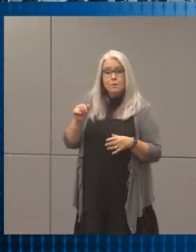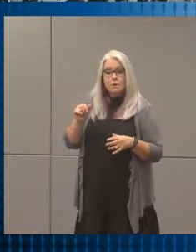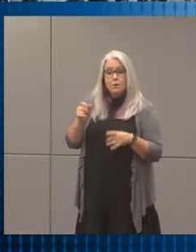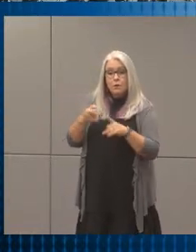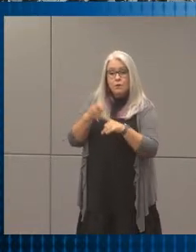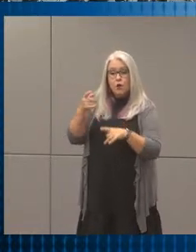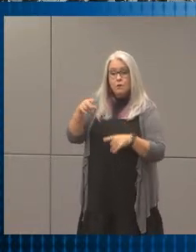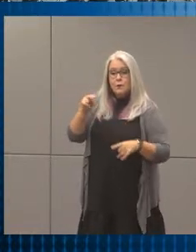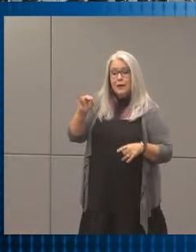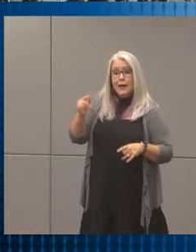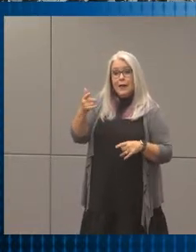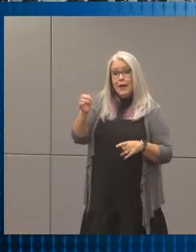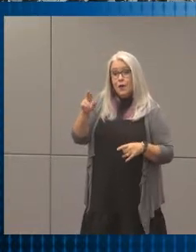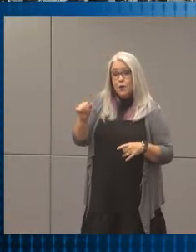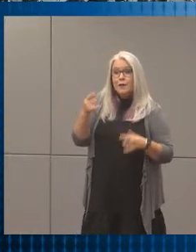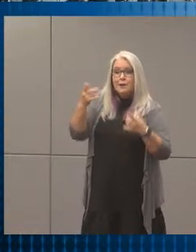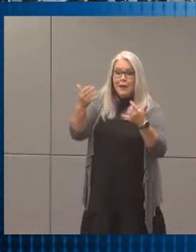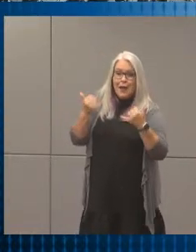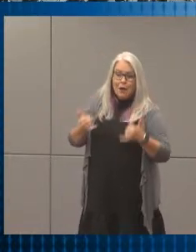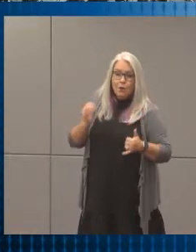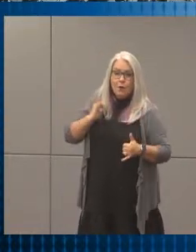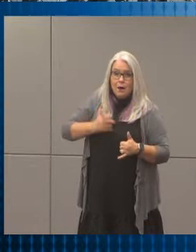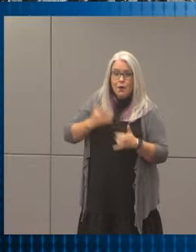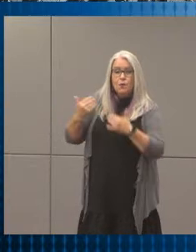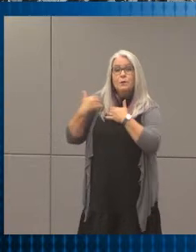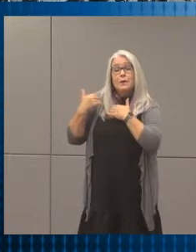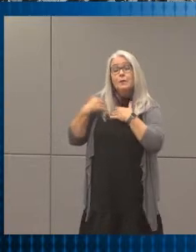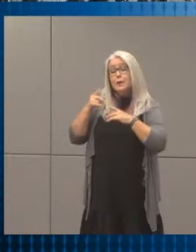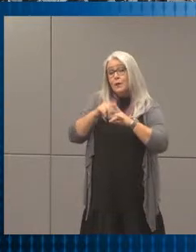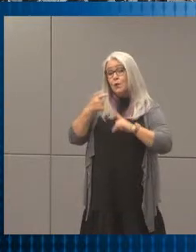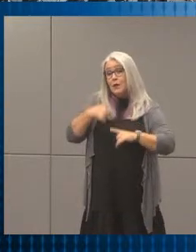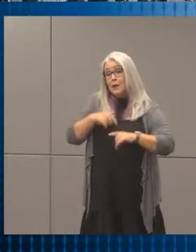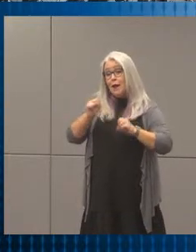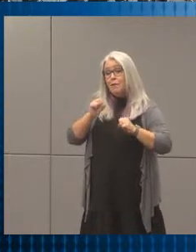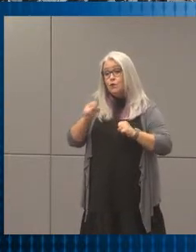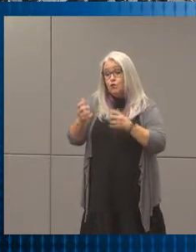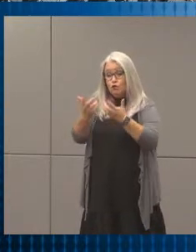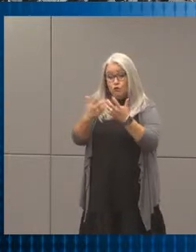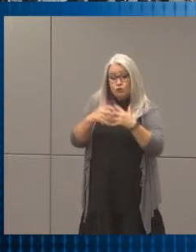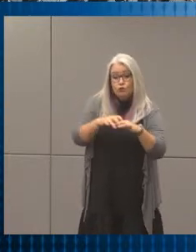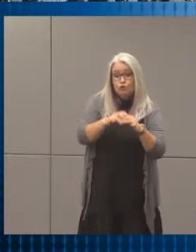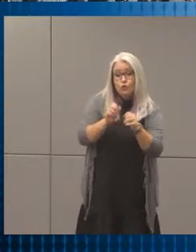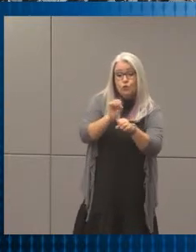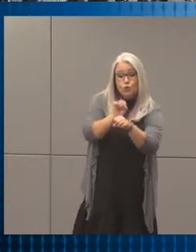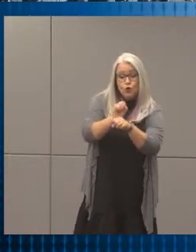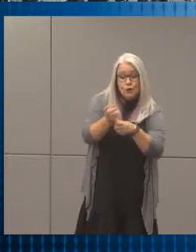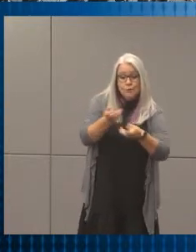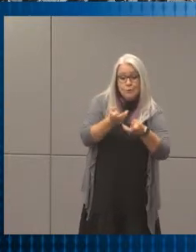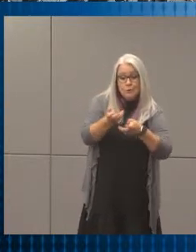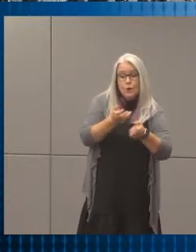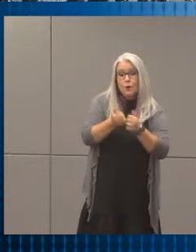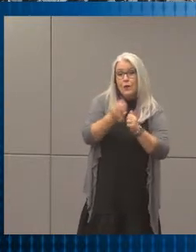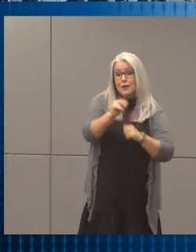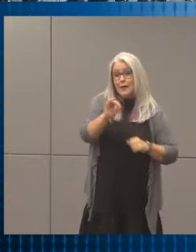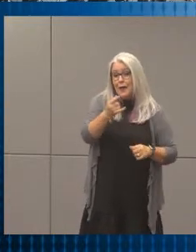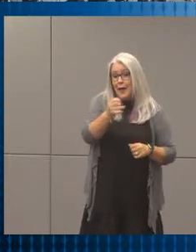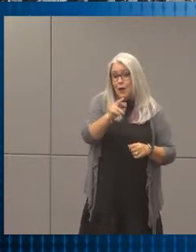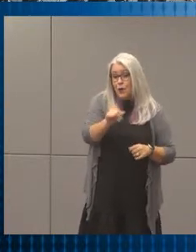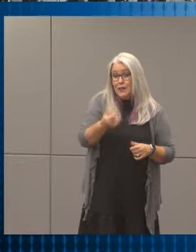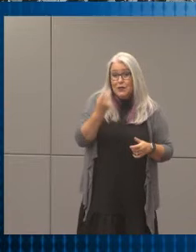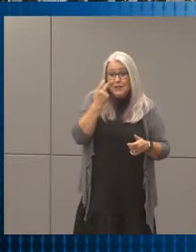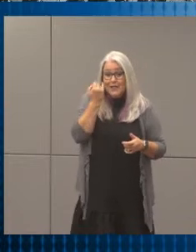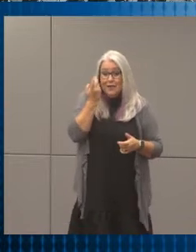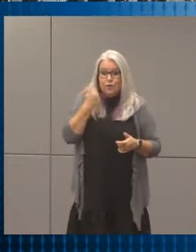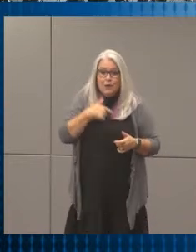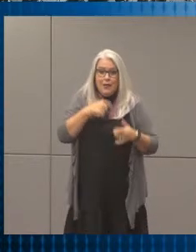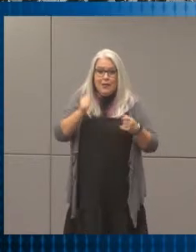has become our responsibility, but we will have to work with Niagara to see if we can switch that out or not. And that's the